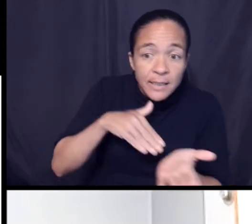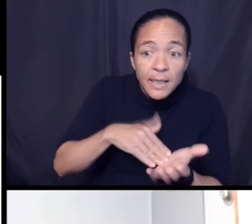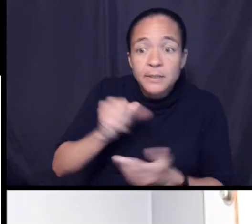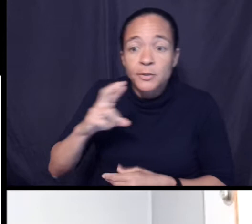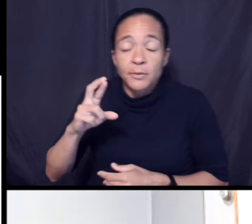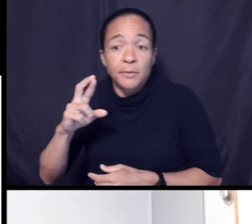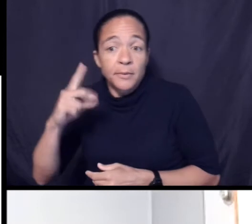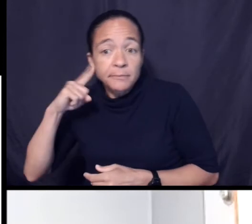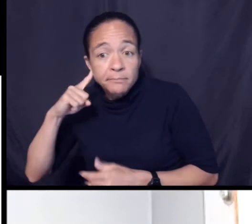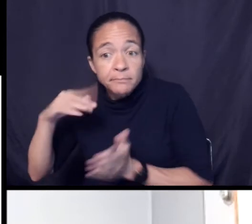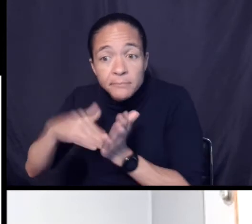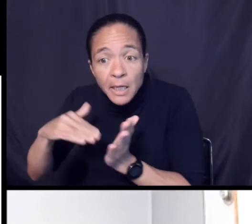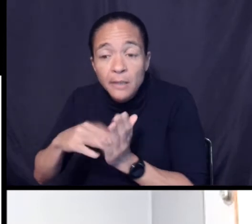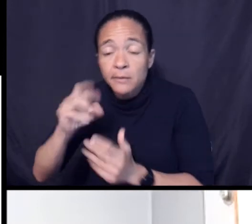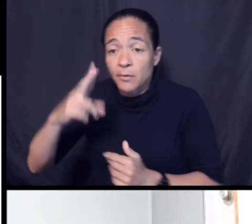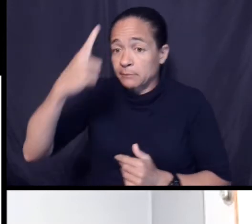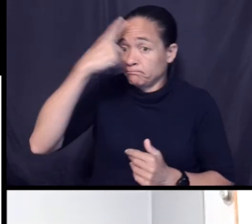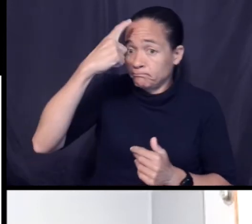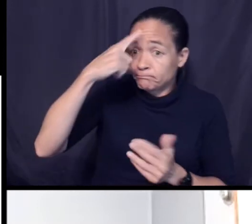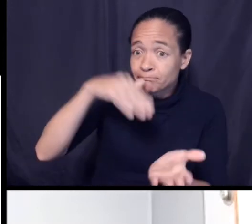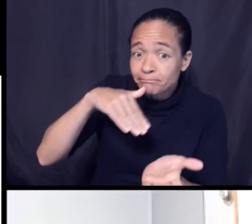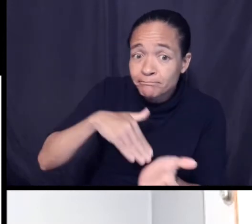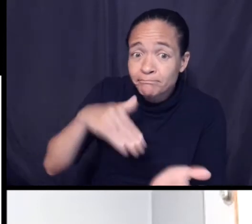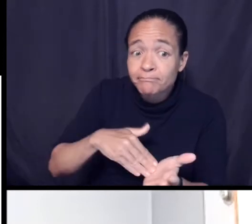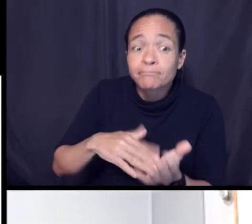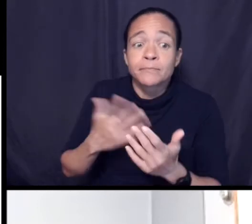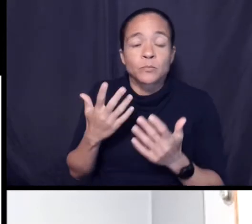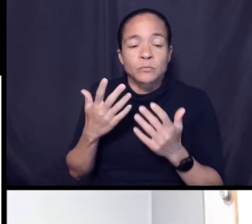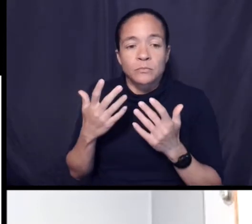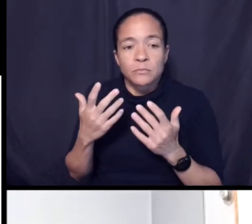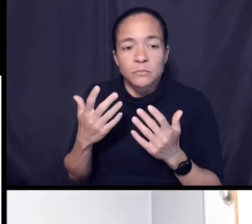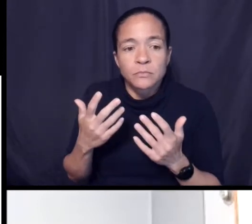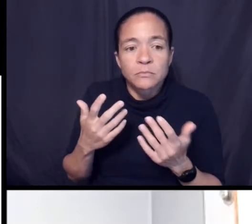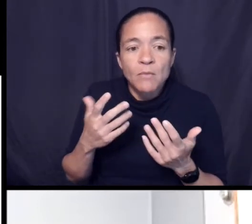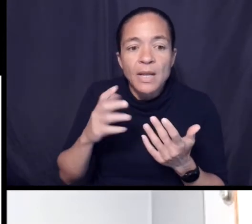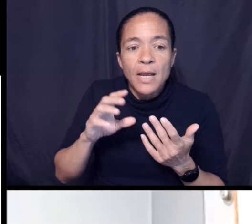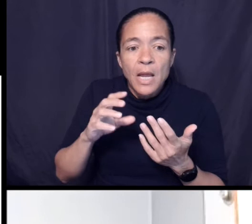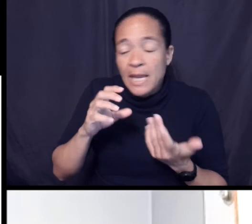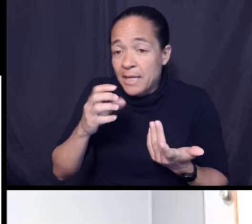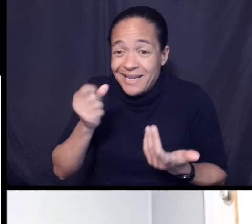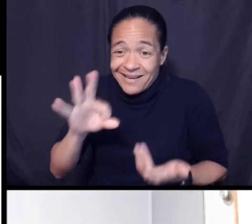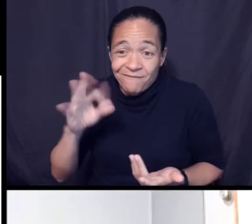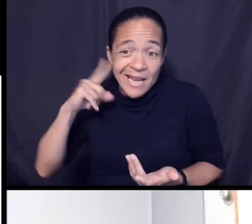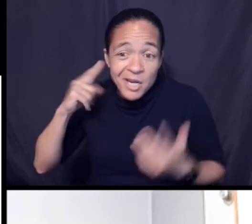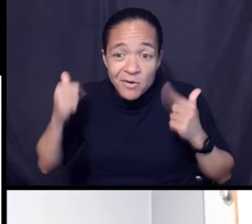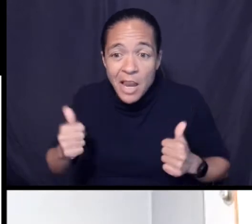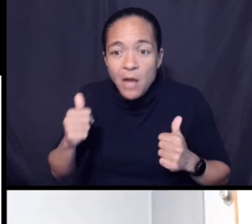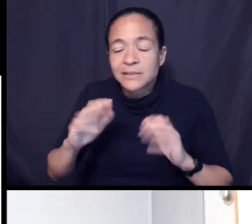seeing an audiologist or an ENT physician, or needing glasses, hearing aids, other communication